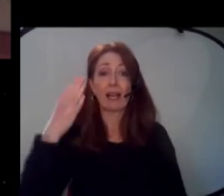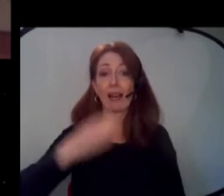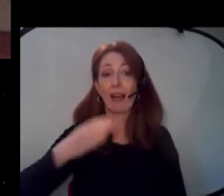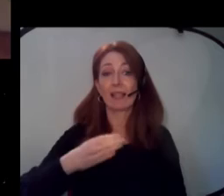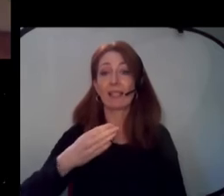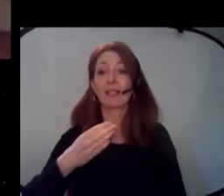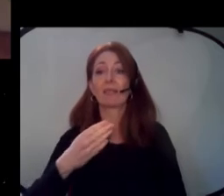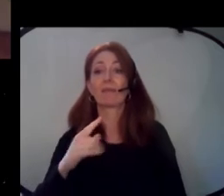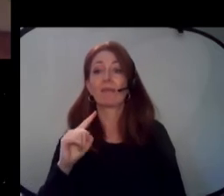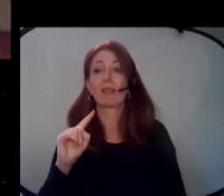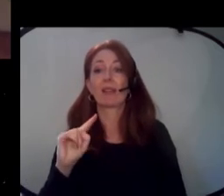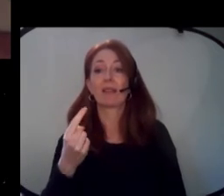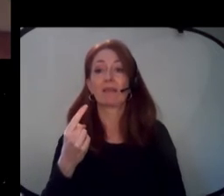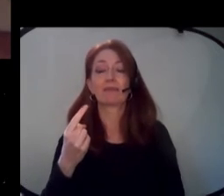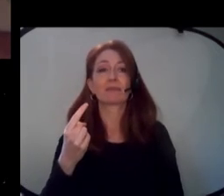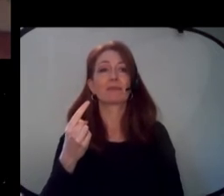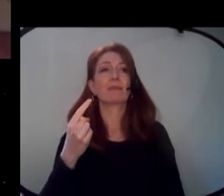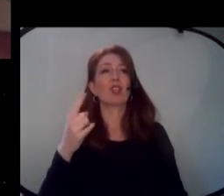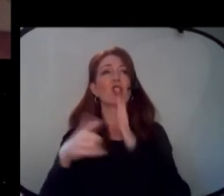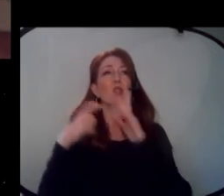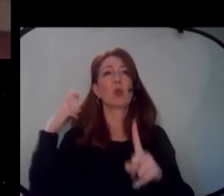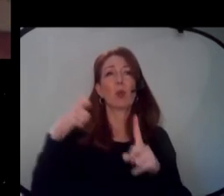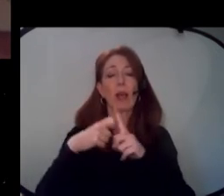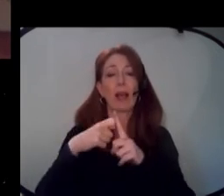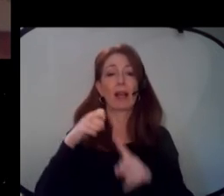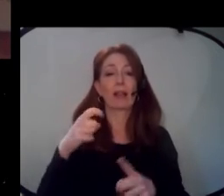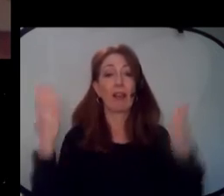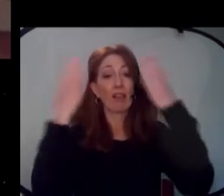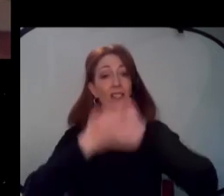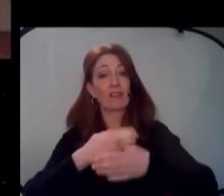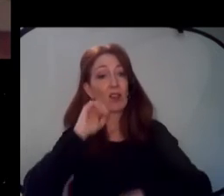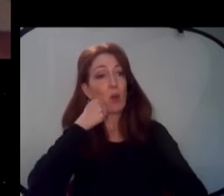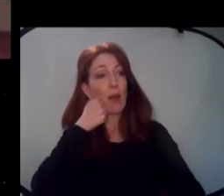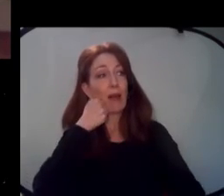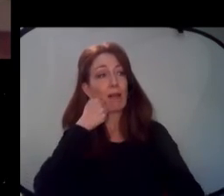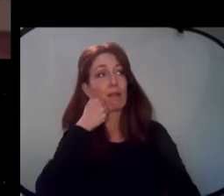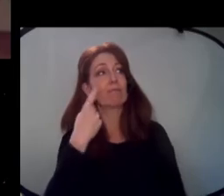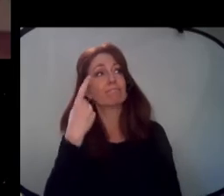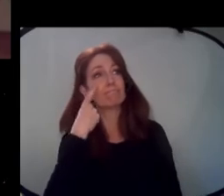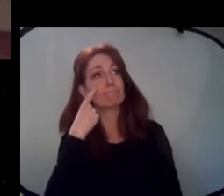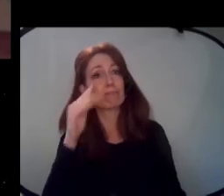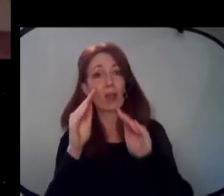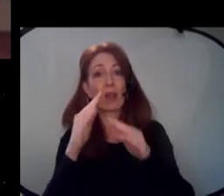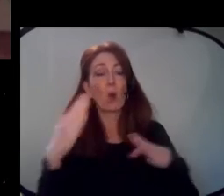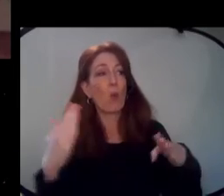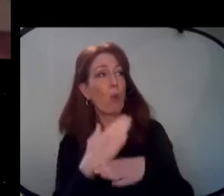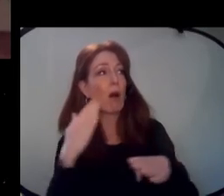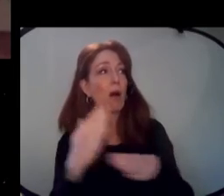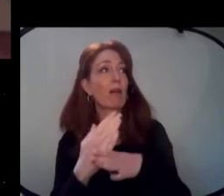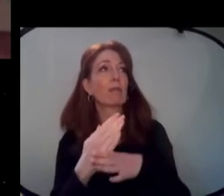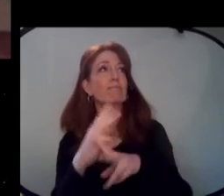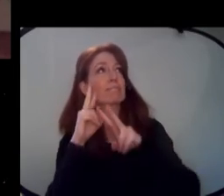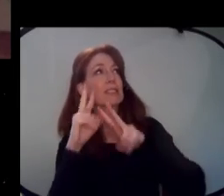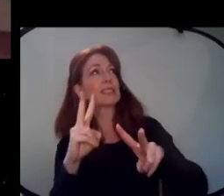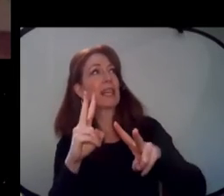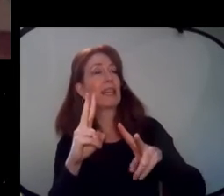Britain's 17th century women artists. This evening, we're going to look at a few of Gentileschi's works and see what they can reveal about her